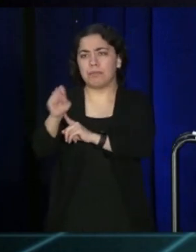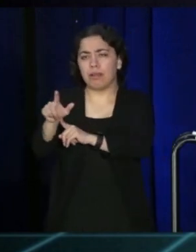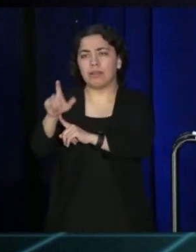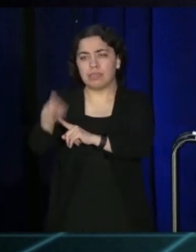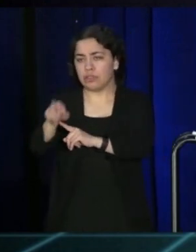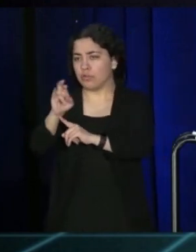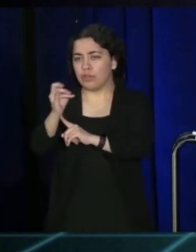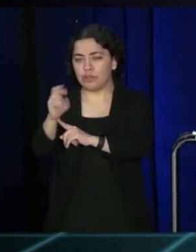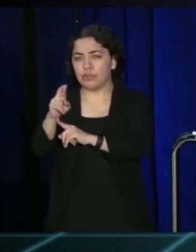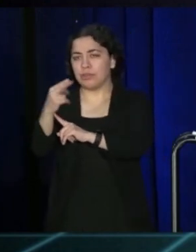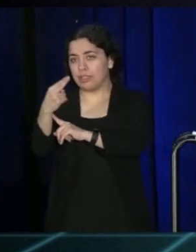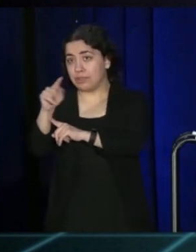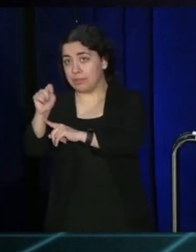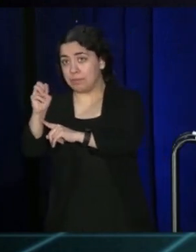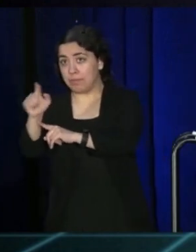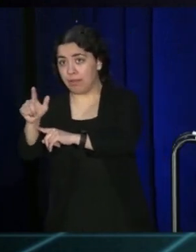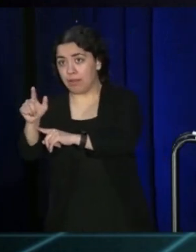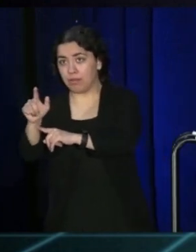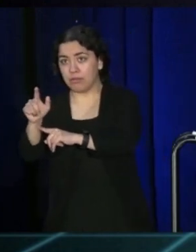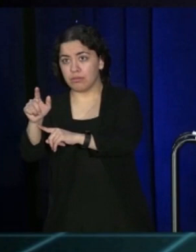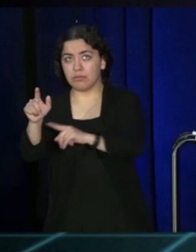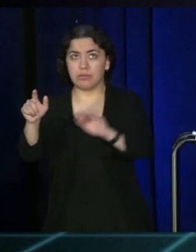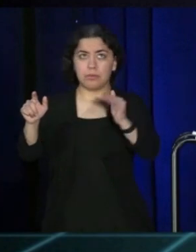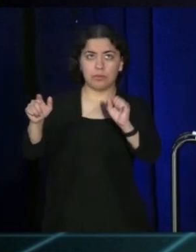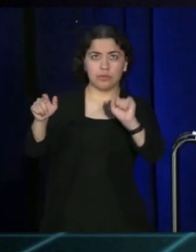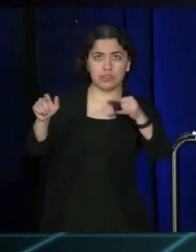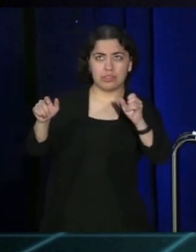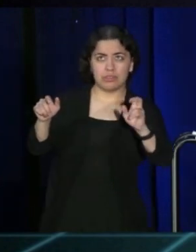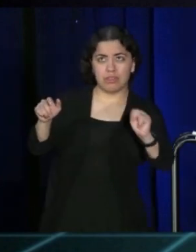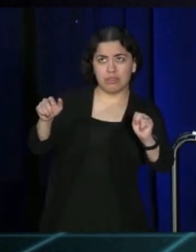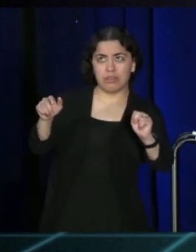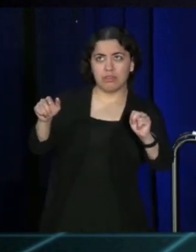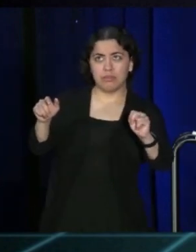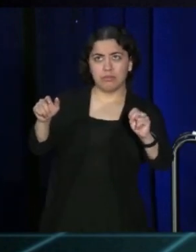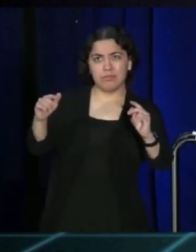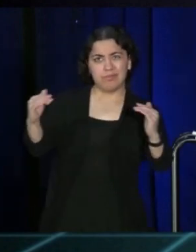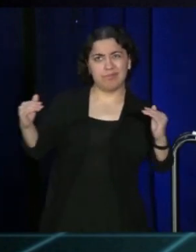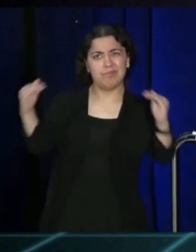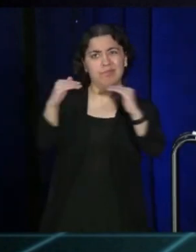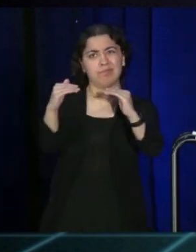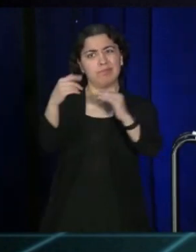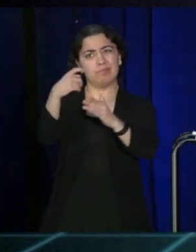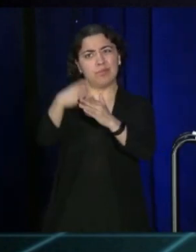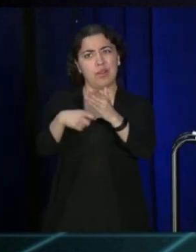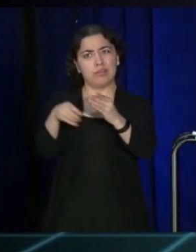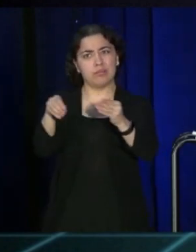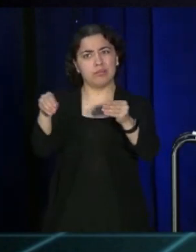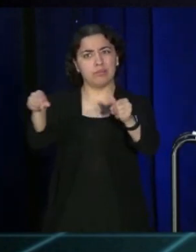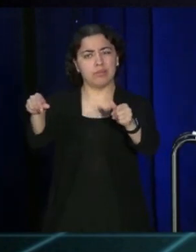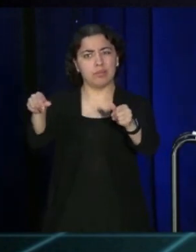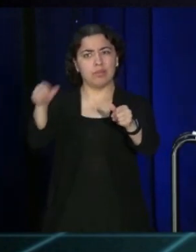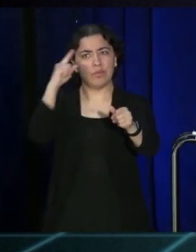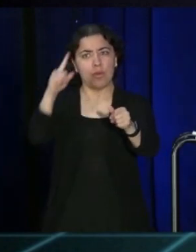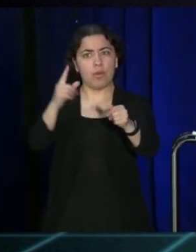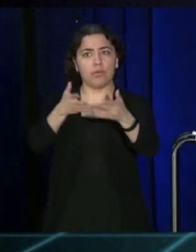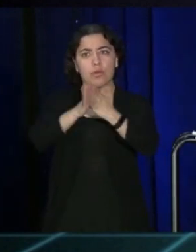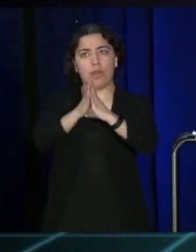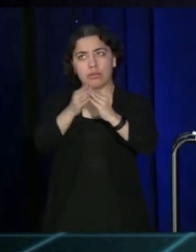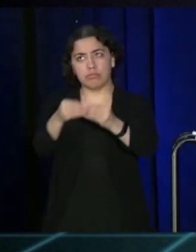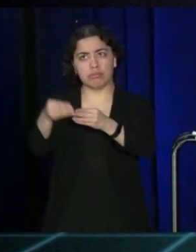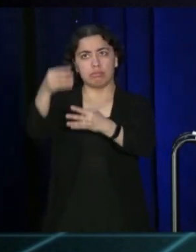than it is to render JSON, which is what they have to do when they are making all those different requests. So it actually